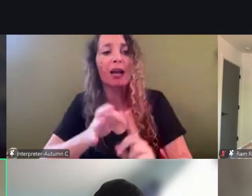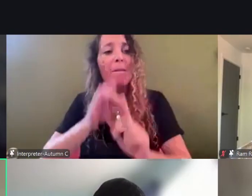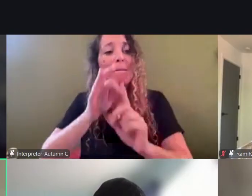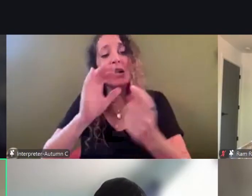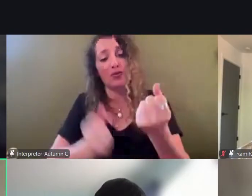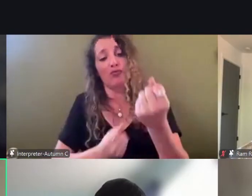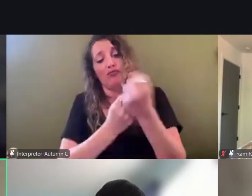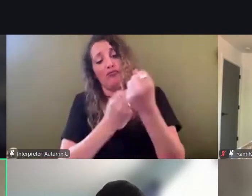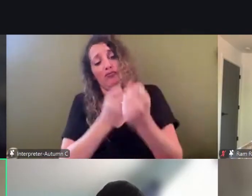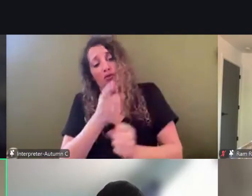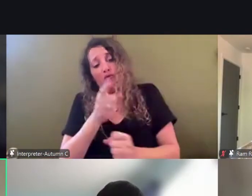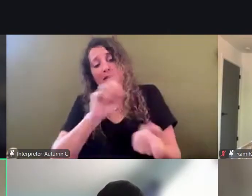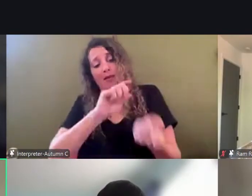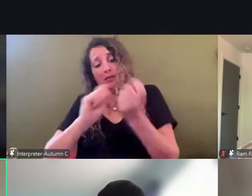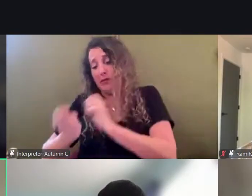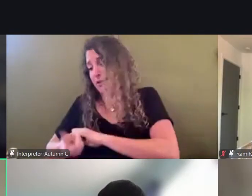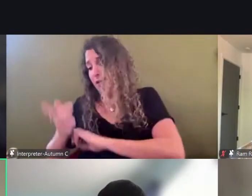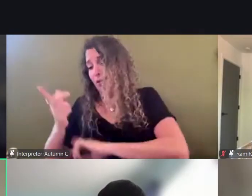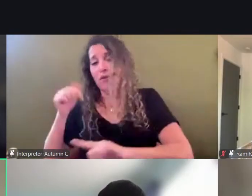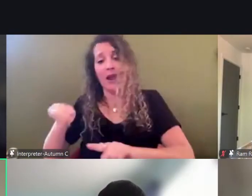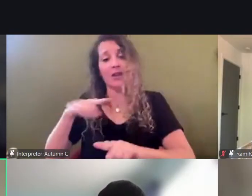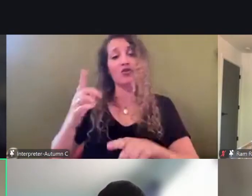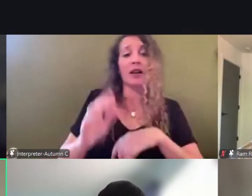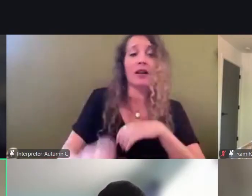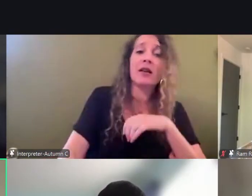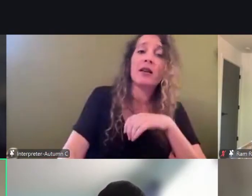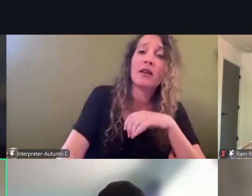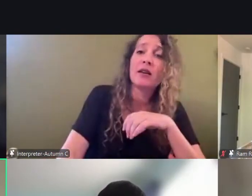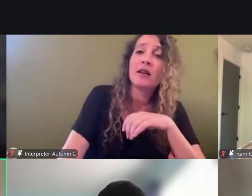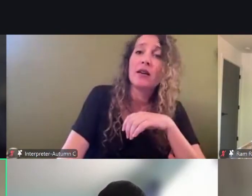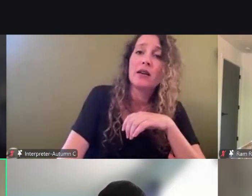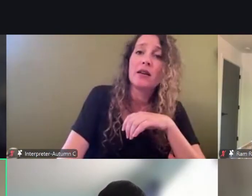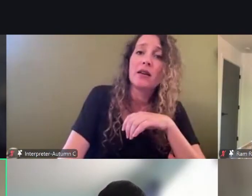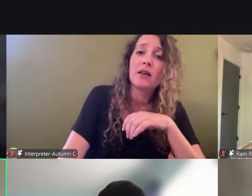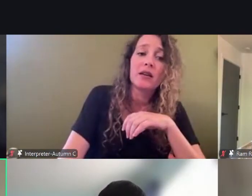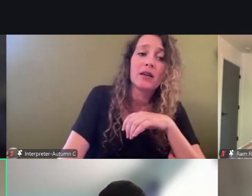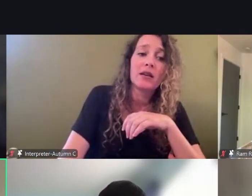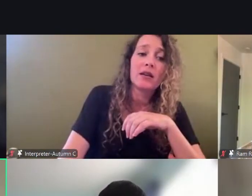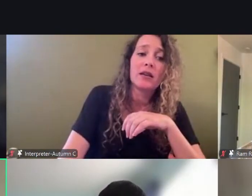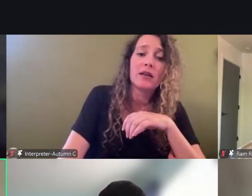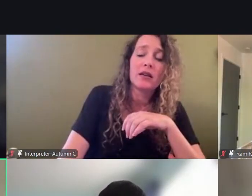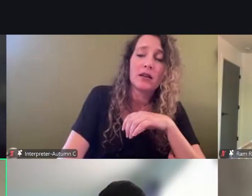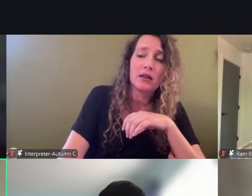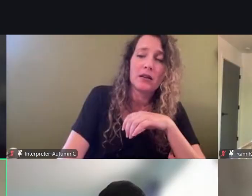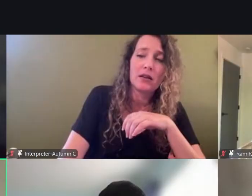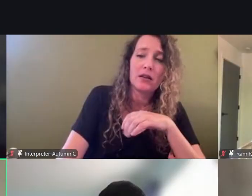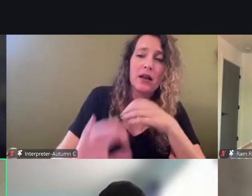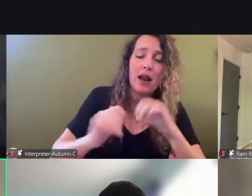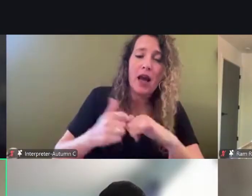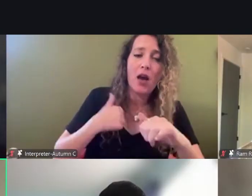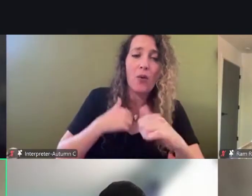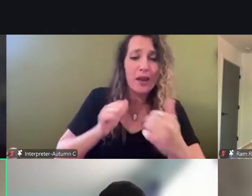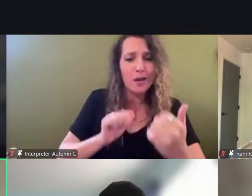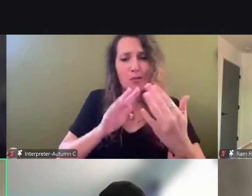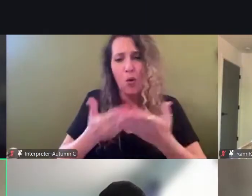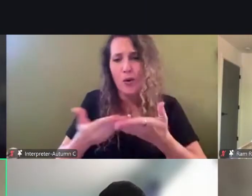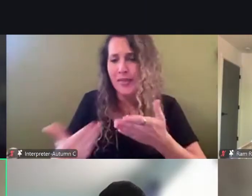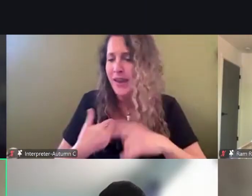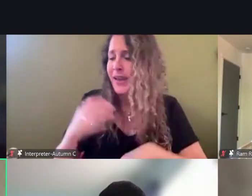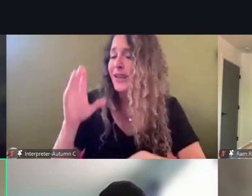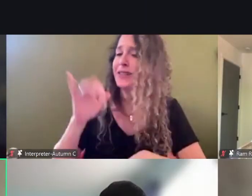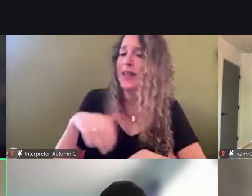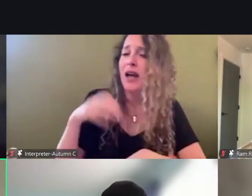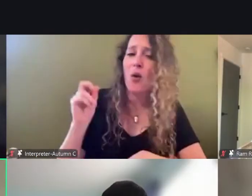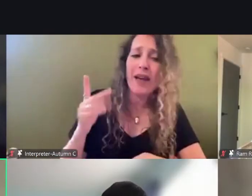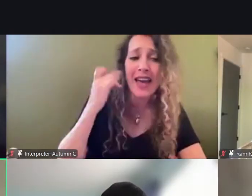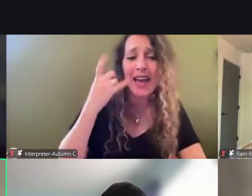this rotation or, this experience? And kind of just the way you even approach things differently of like, oh, is it okay if we do you want to